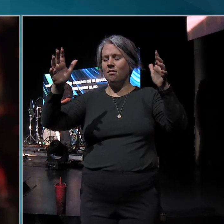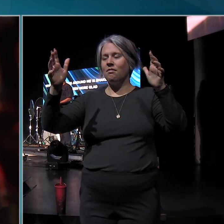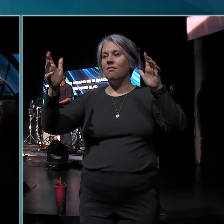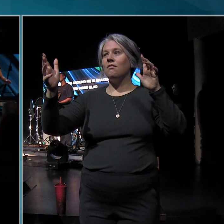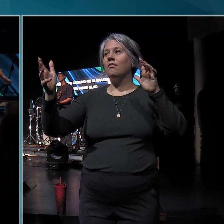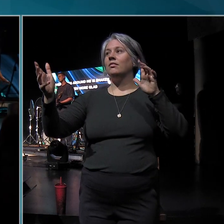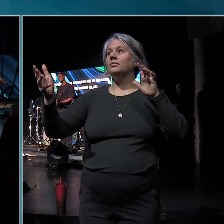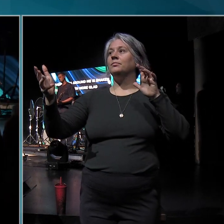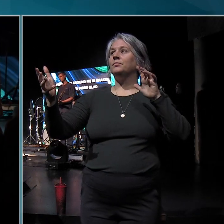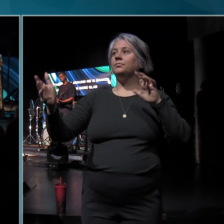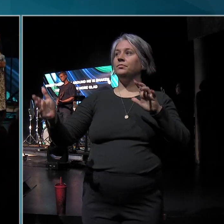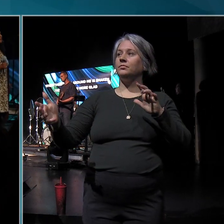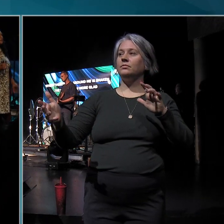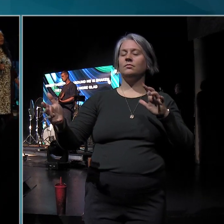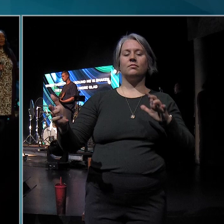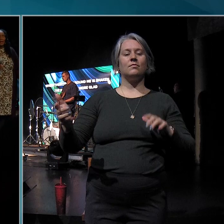shaking,